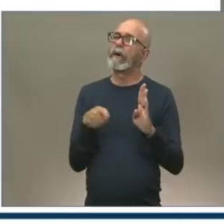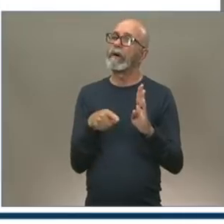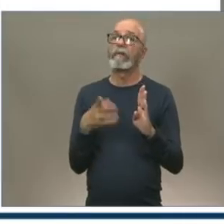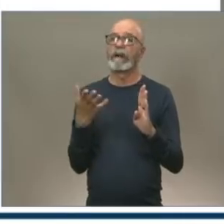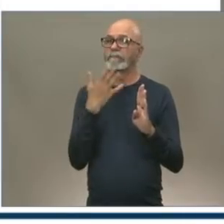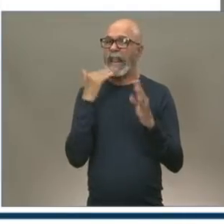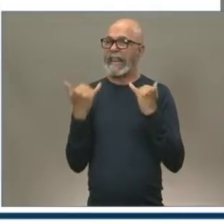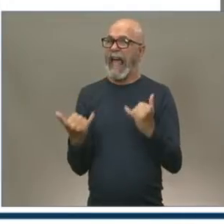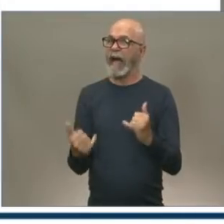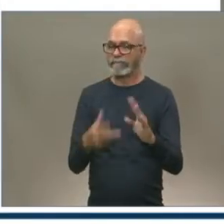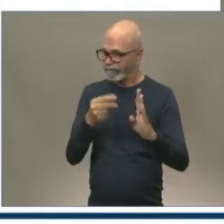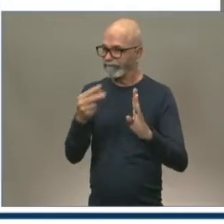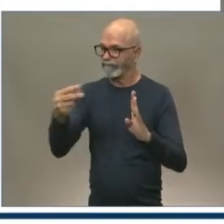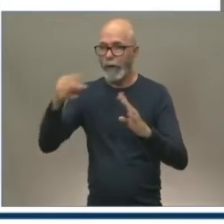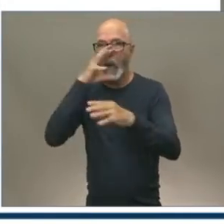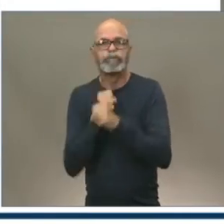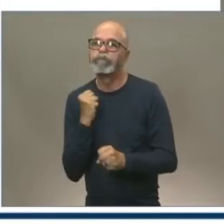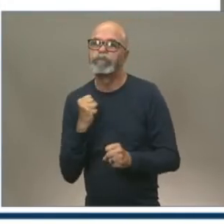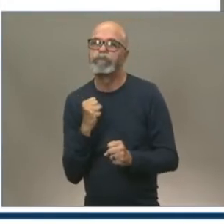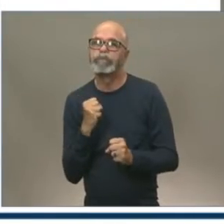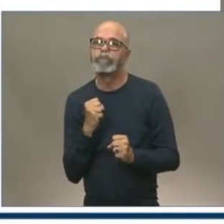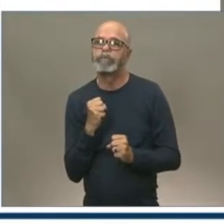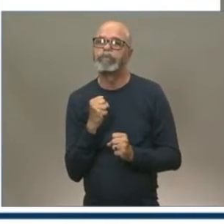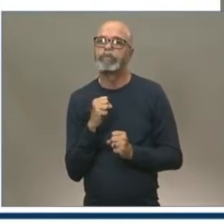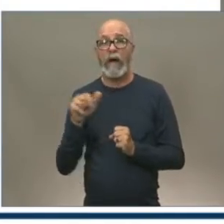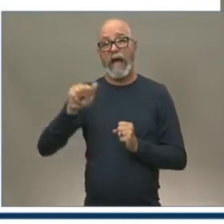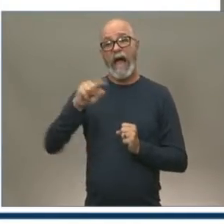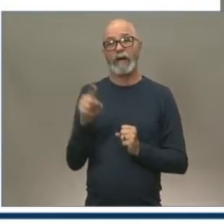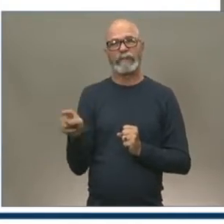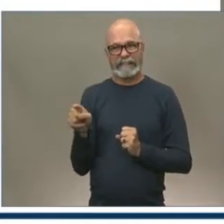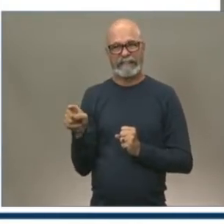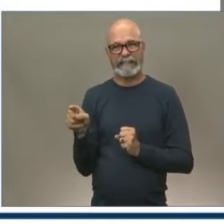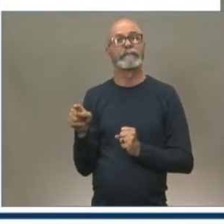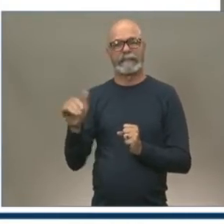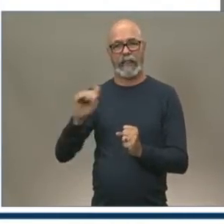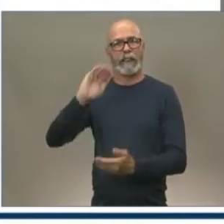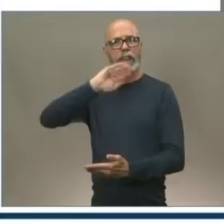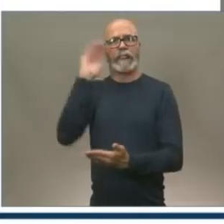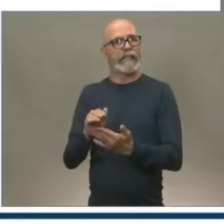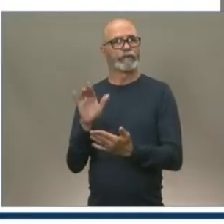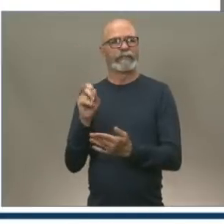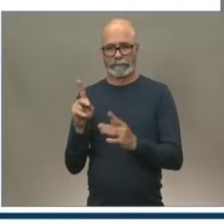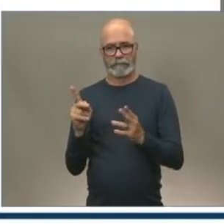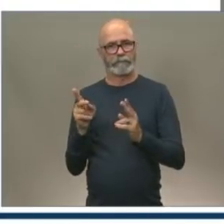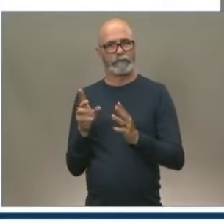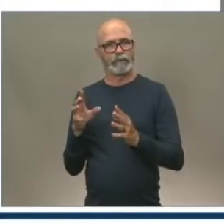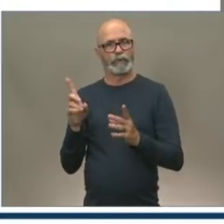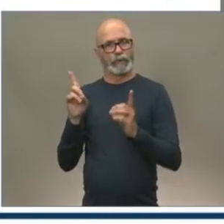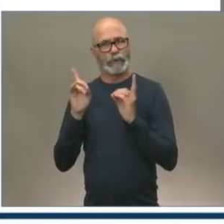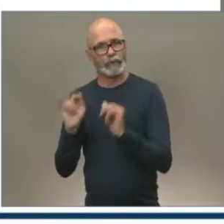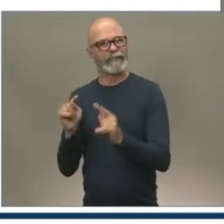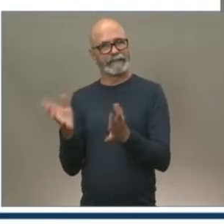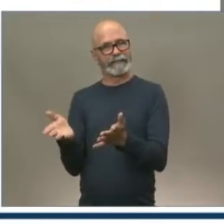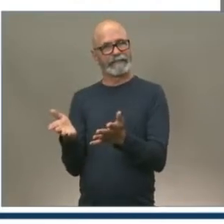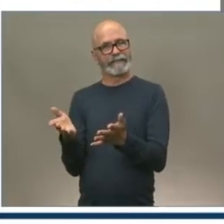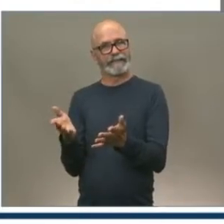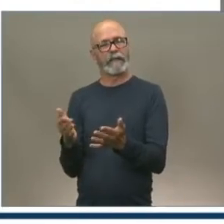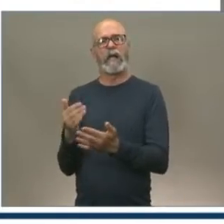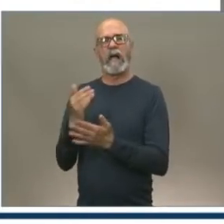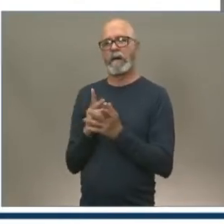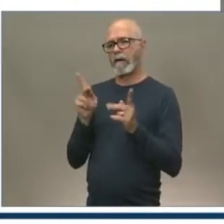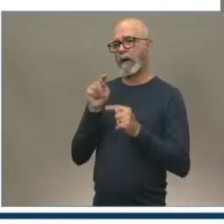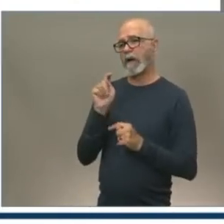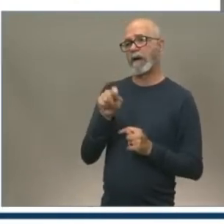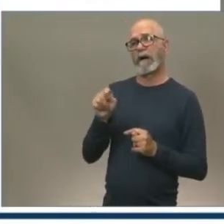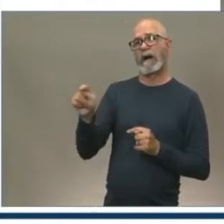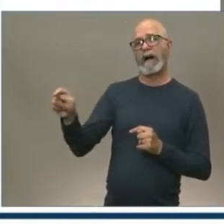from COVID. But their statement also says that in places of low prevalence, which so far we are in Nova